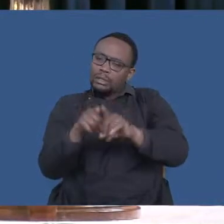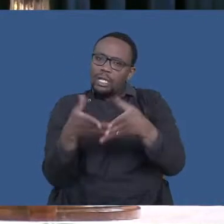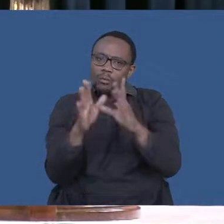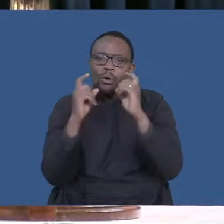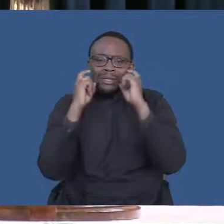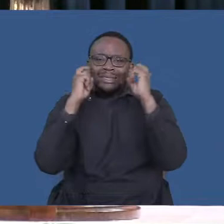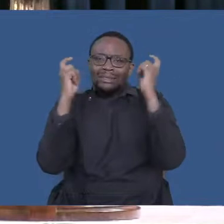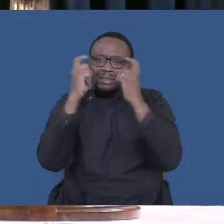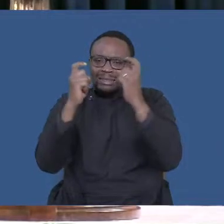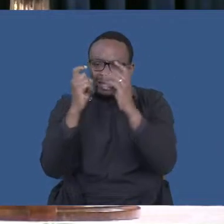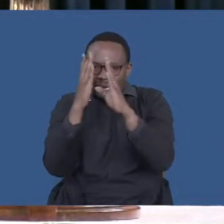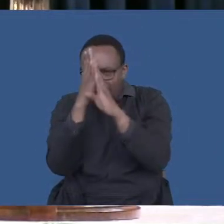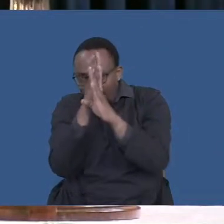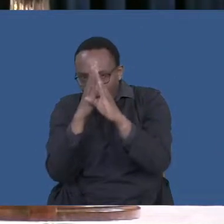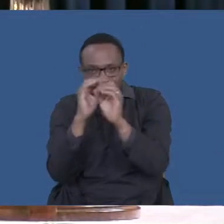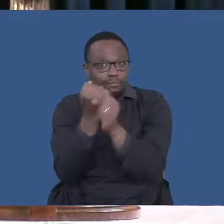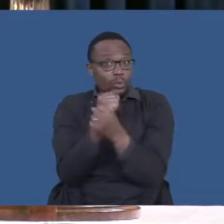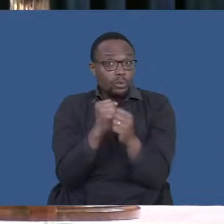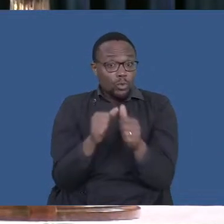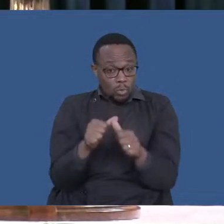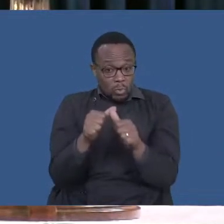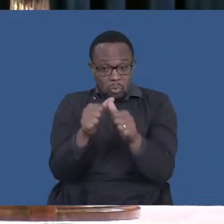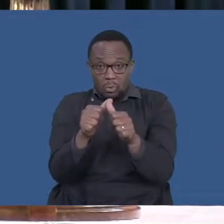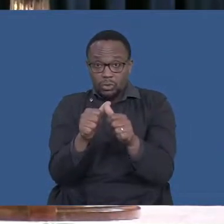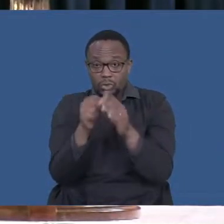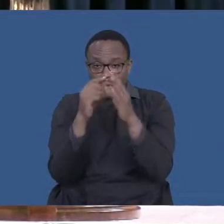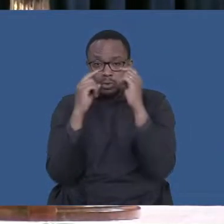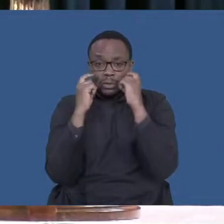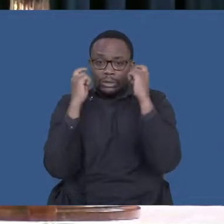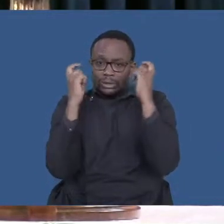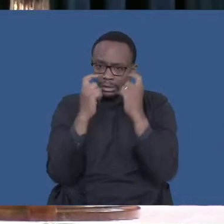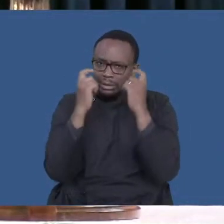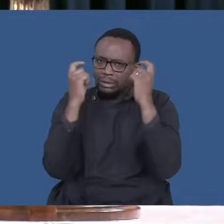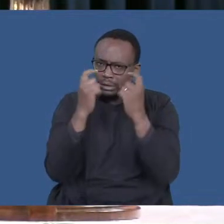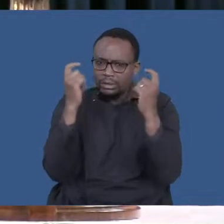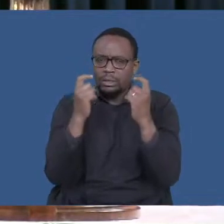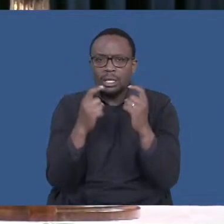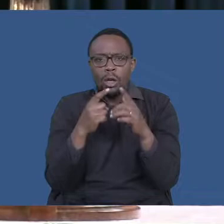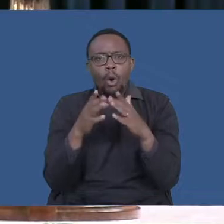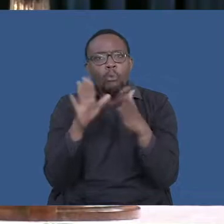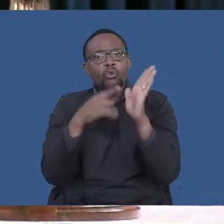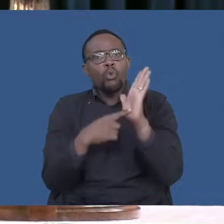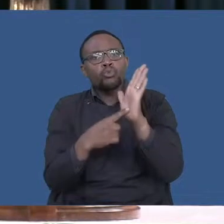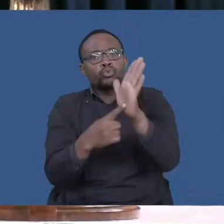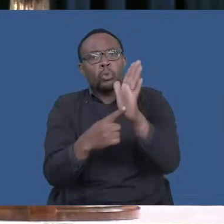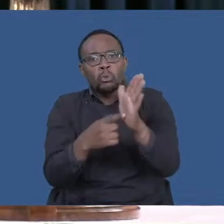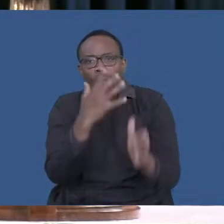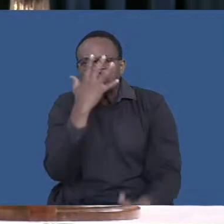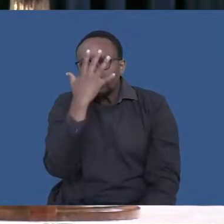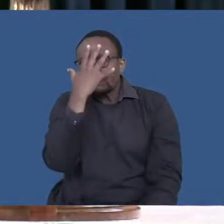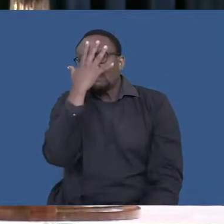sin cannot be hidden. The more you continue sinning against God, the more you expose yourself to shame and